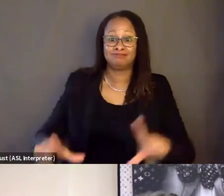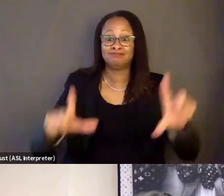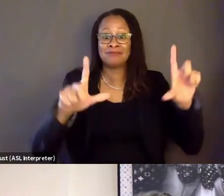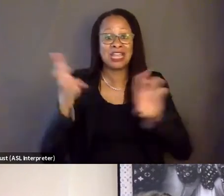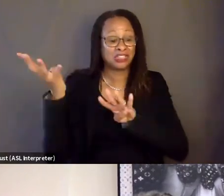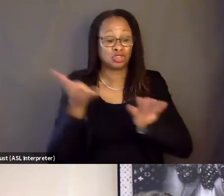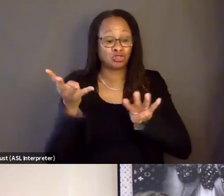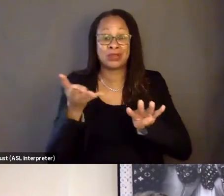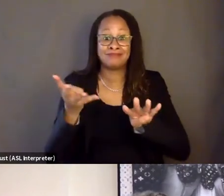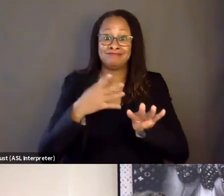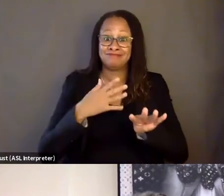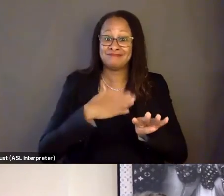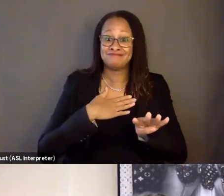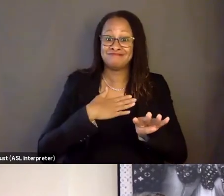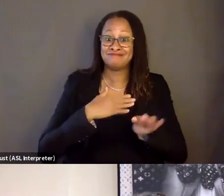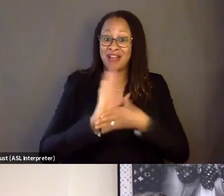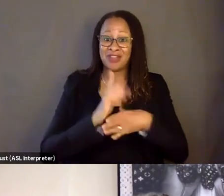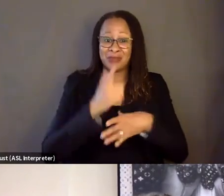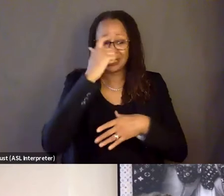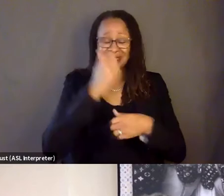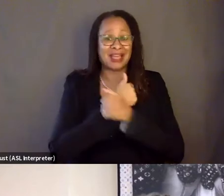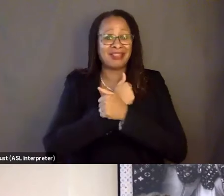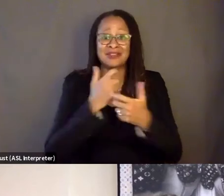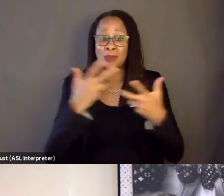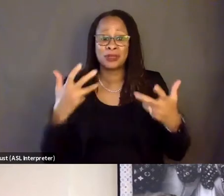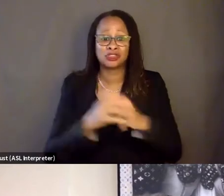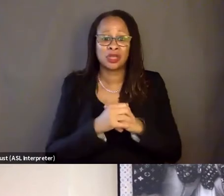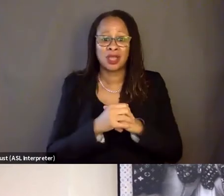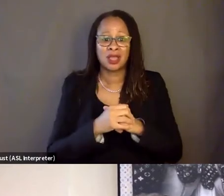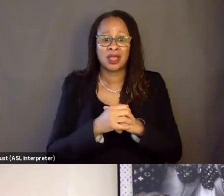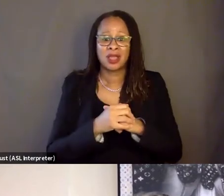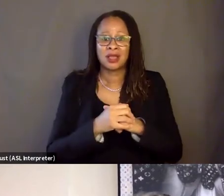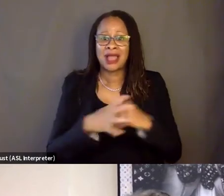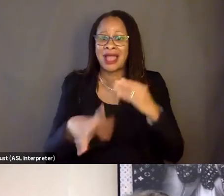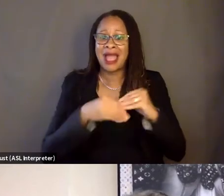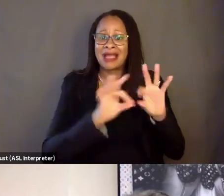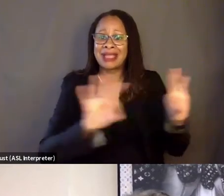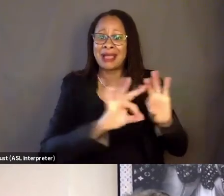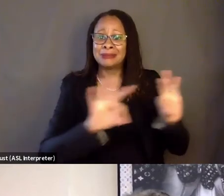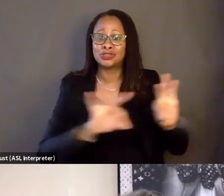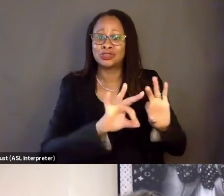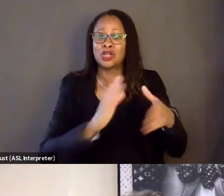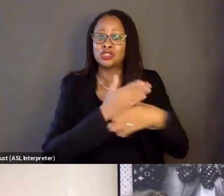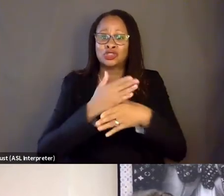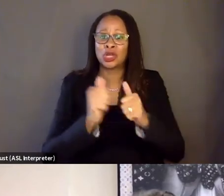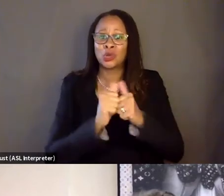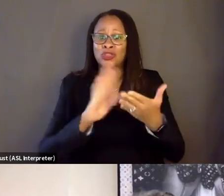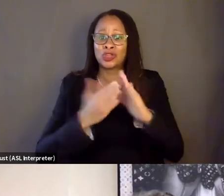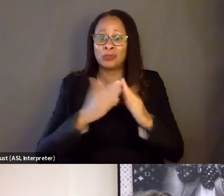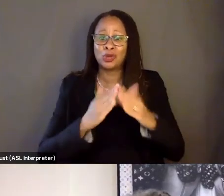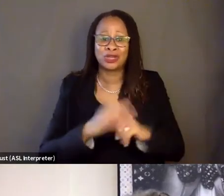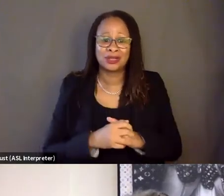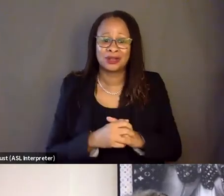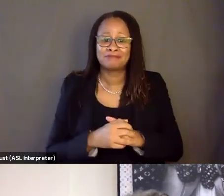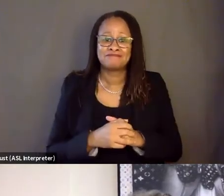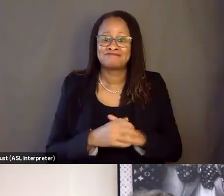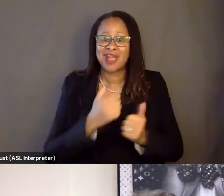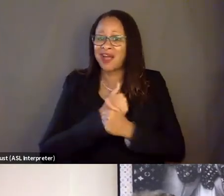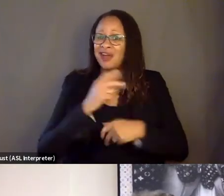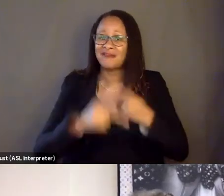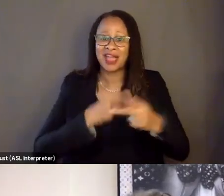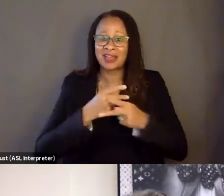the film because they loved it so much. And they were like, let's put the closed caption on and share it with the community. I love that kind